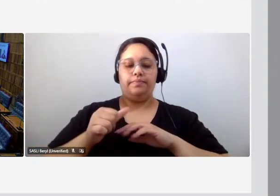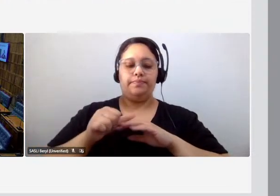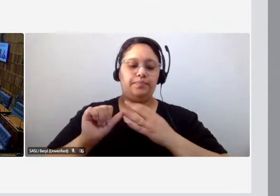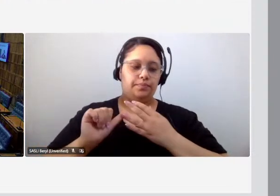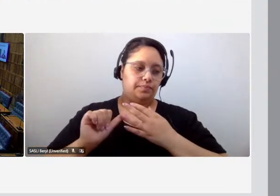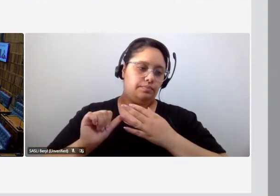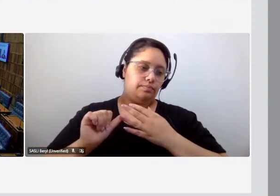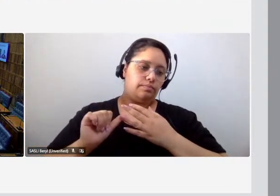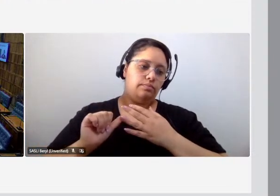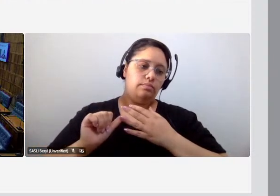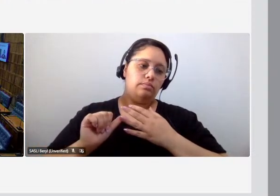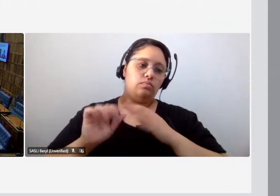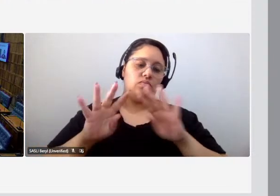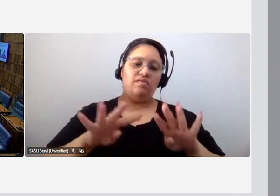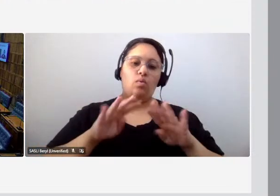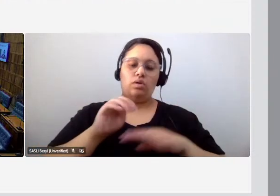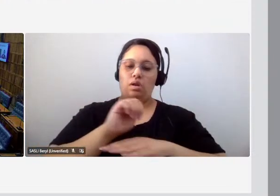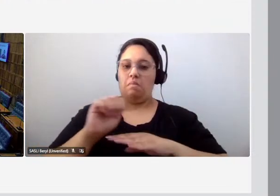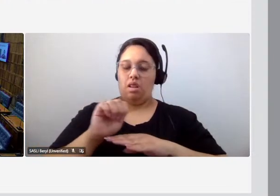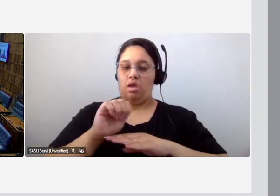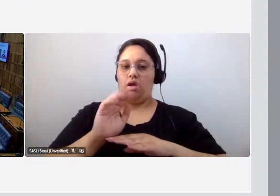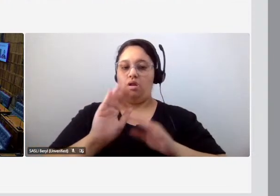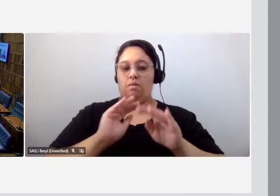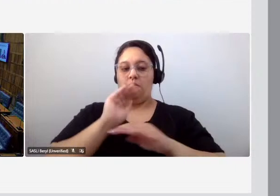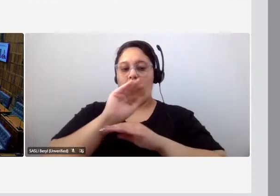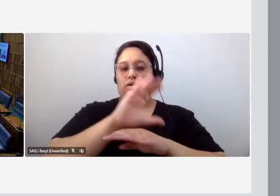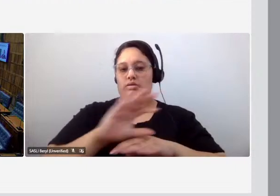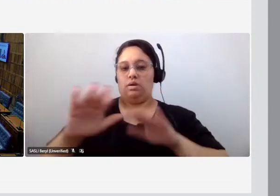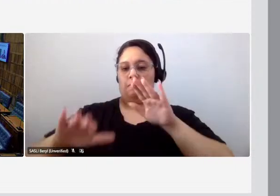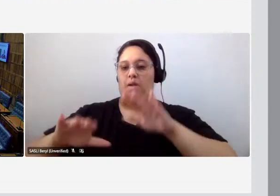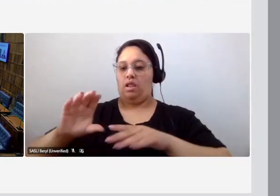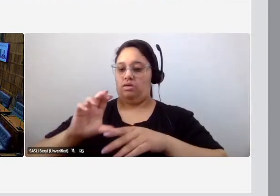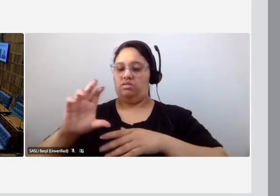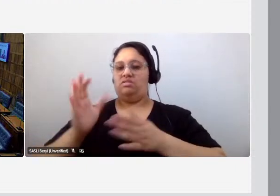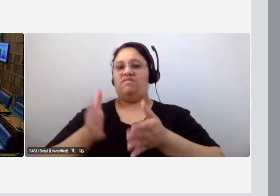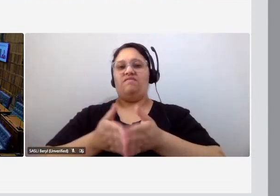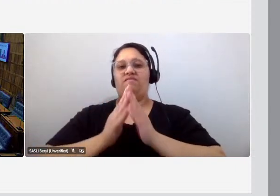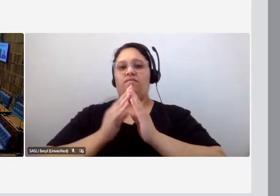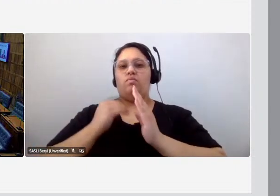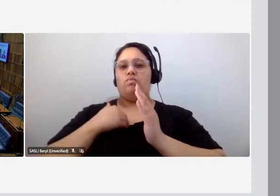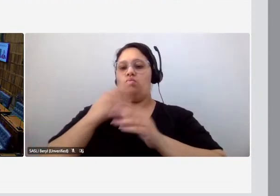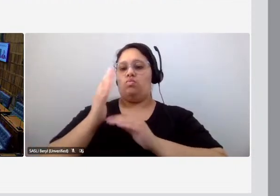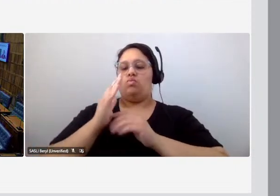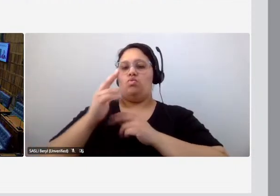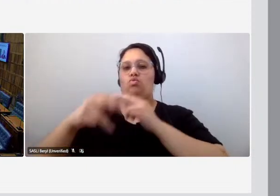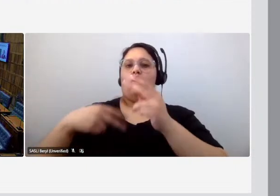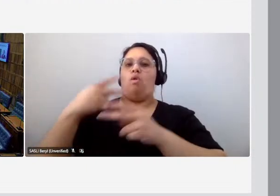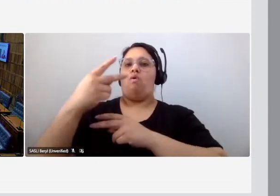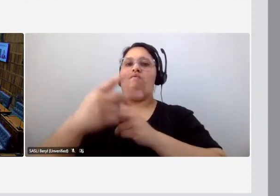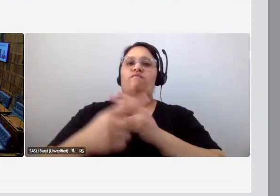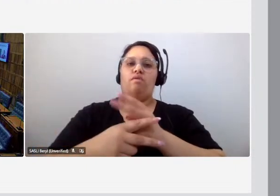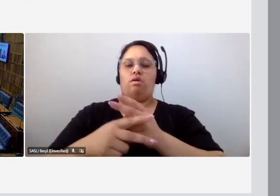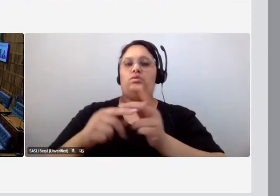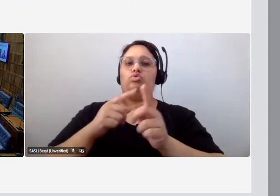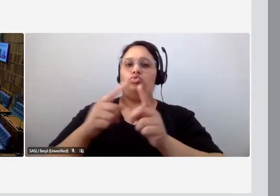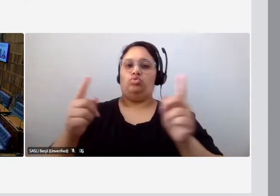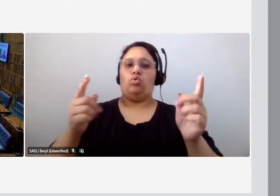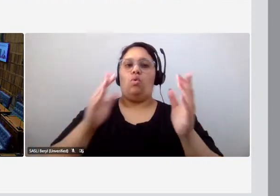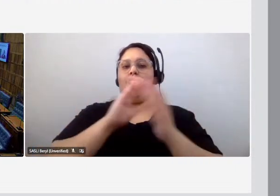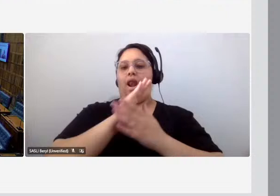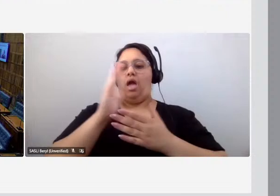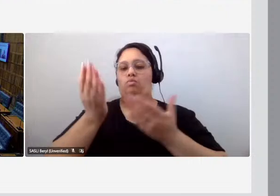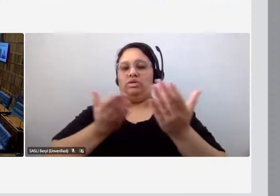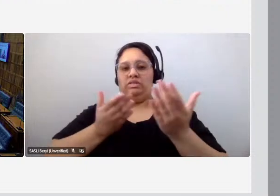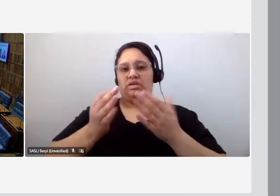the balance of that 14 million, it's funding that we have request a rollover. So within library services, we had the delays